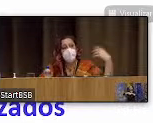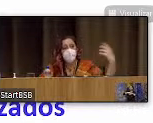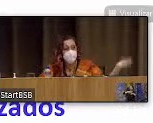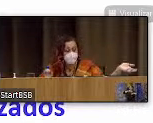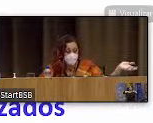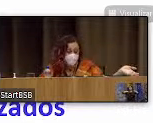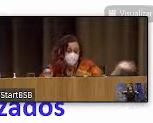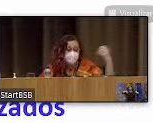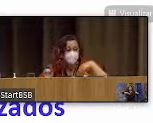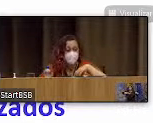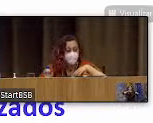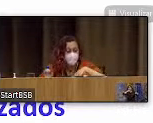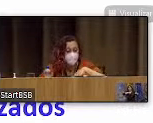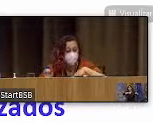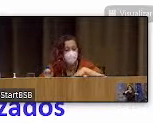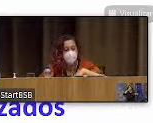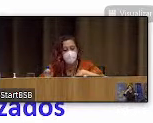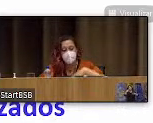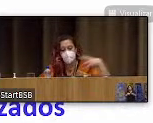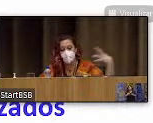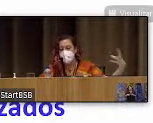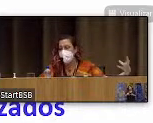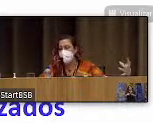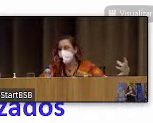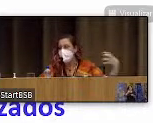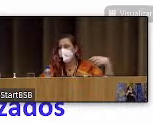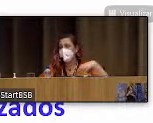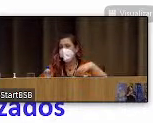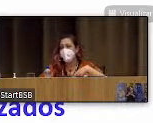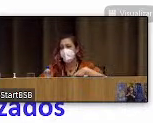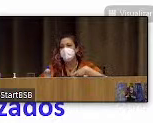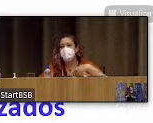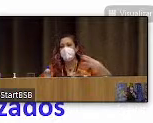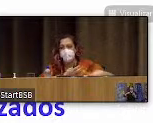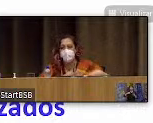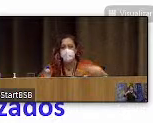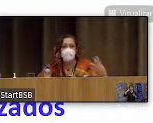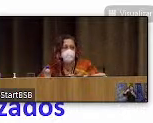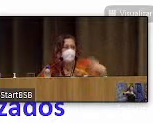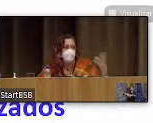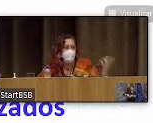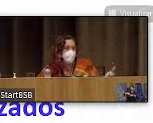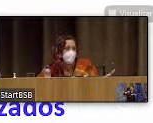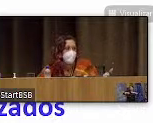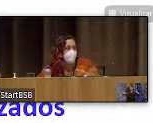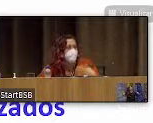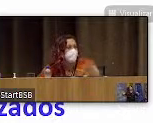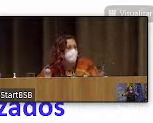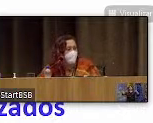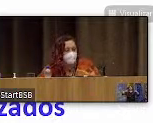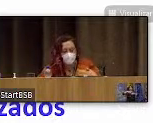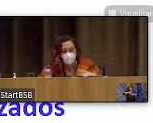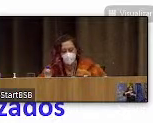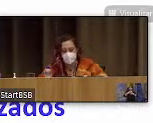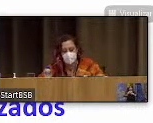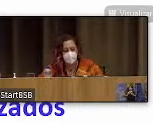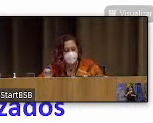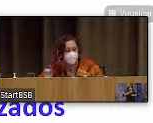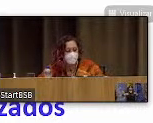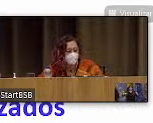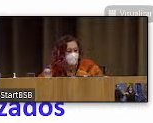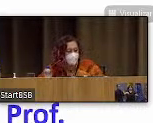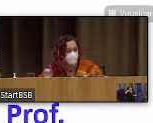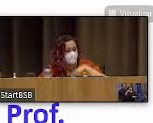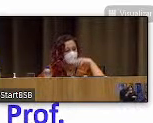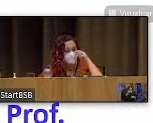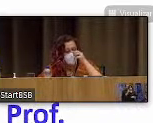many variables we didn't have because it was a different study that thought about variables in a different